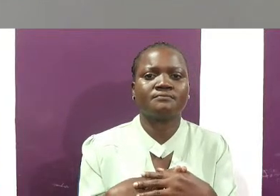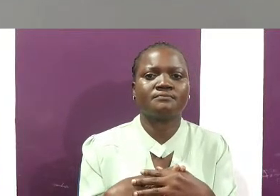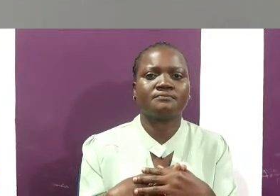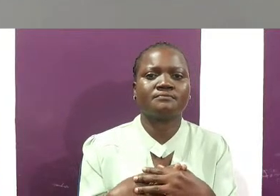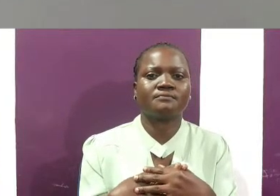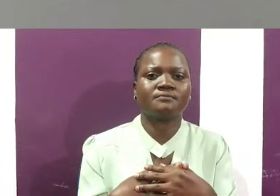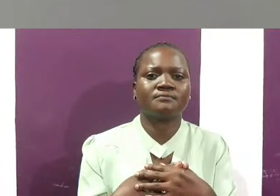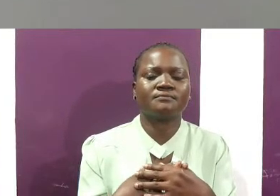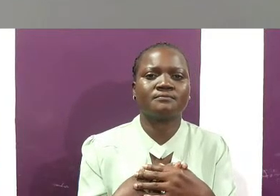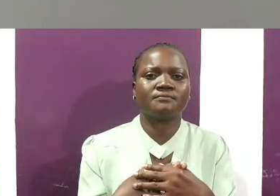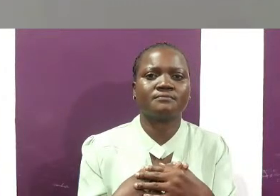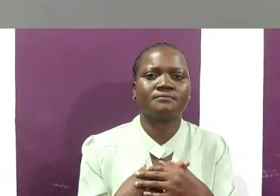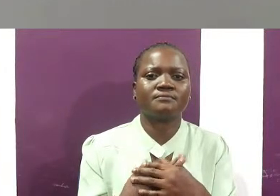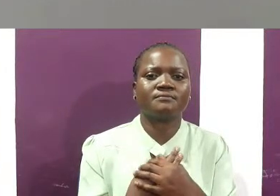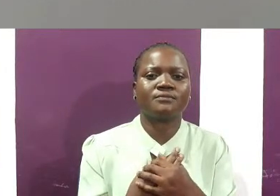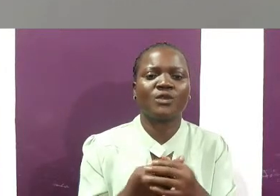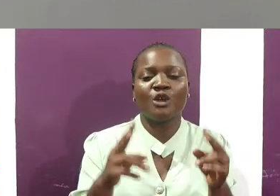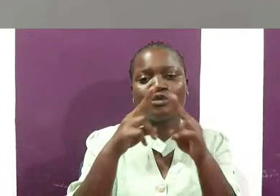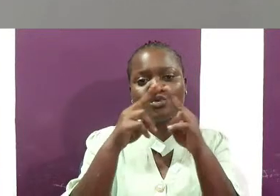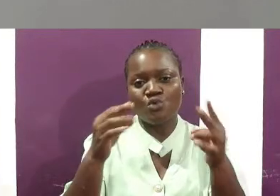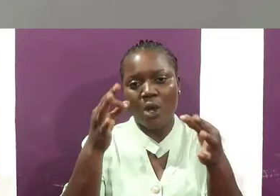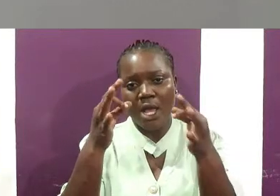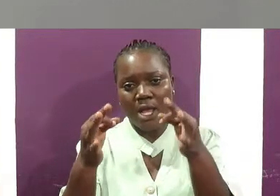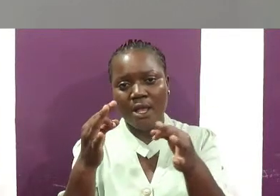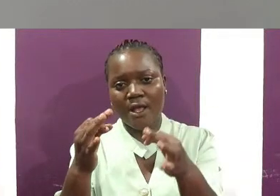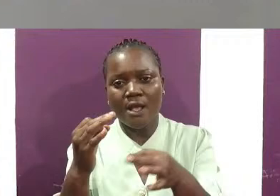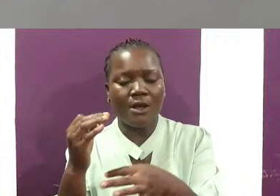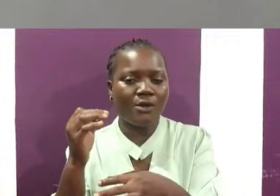been preaching and teaching.